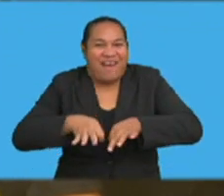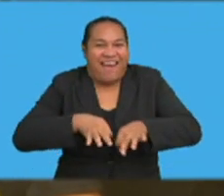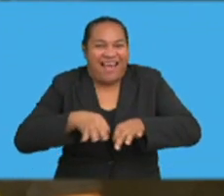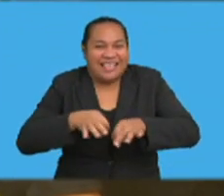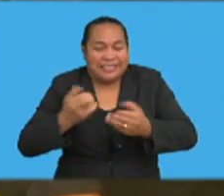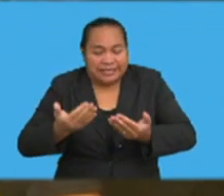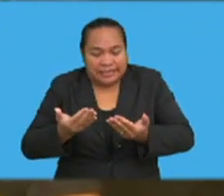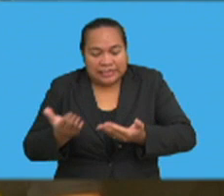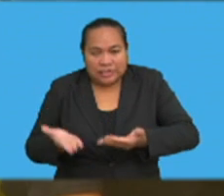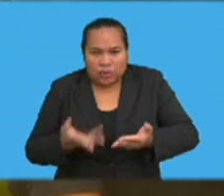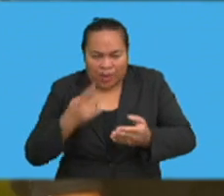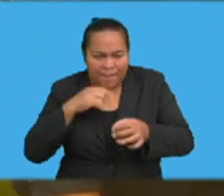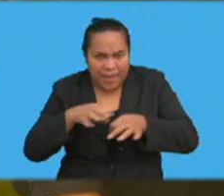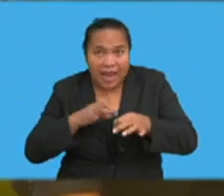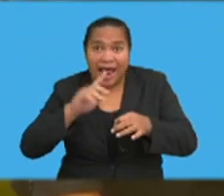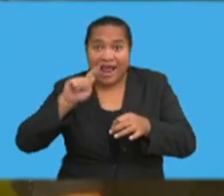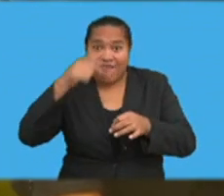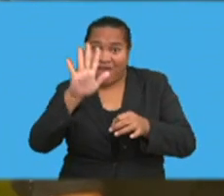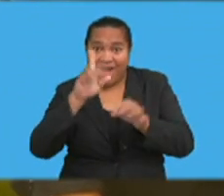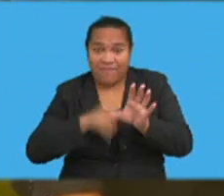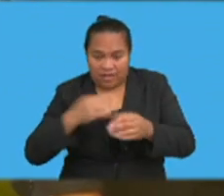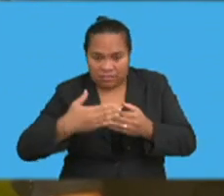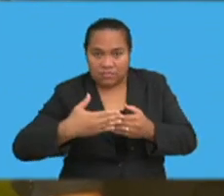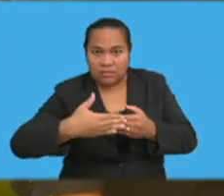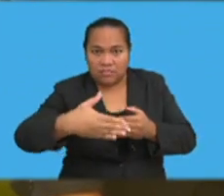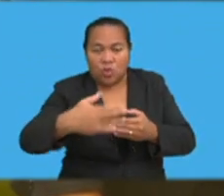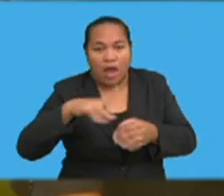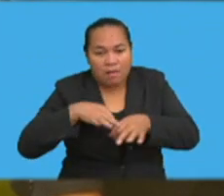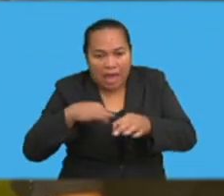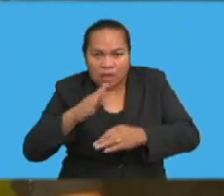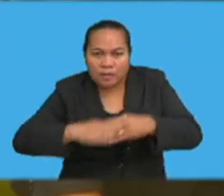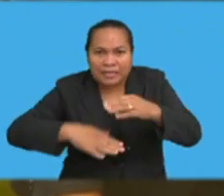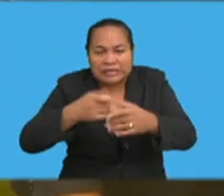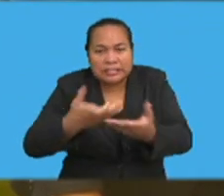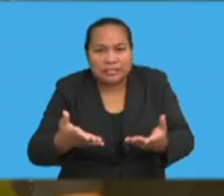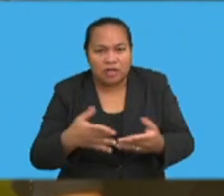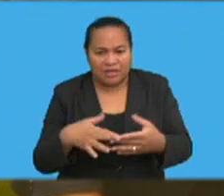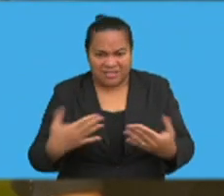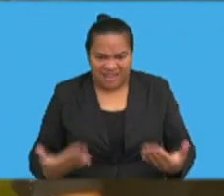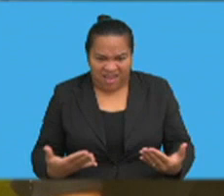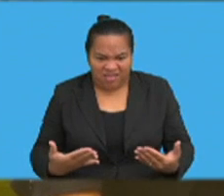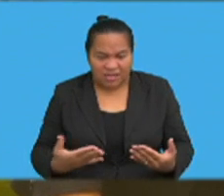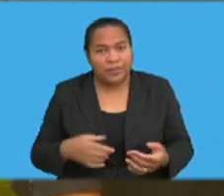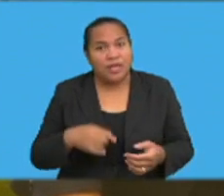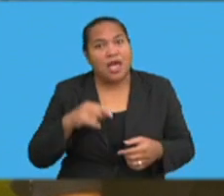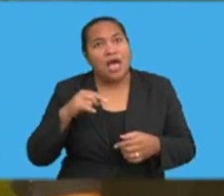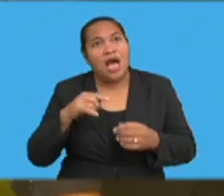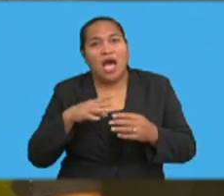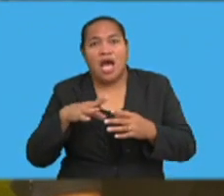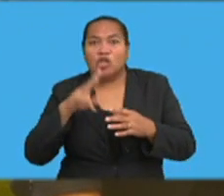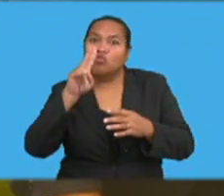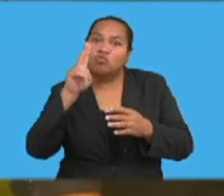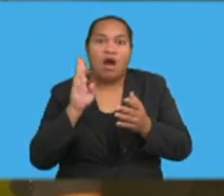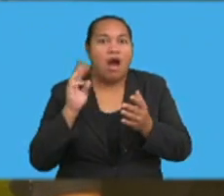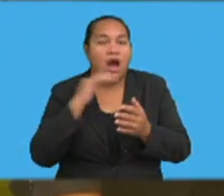this line to be constructed in the next 5 years. US $100 million, in today's terms, about 200 million Fijian dollars. That's